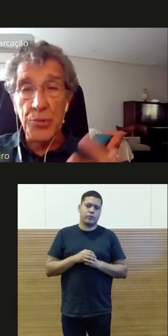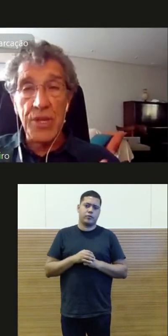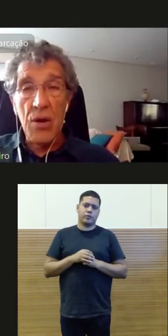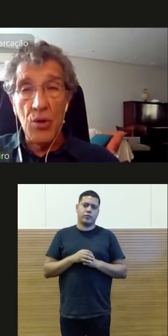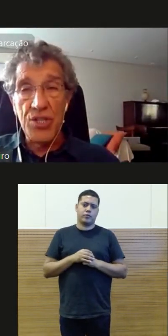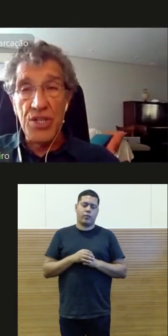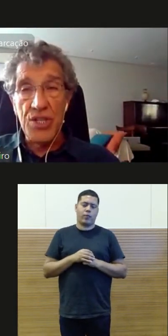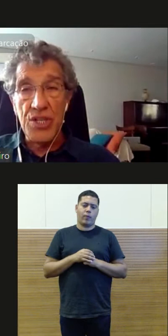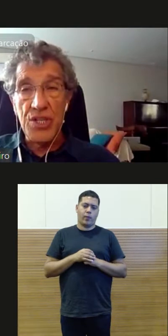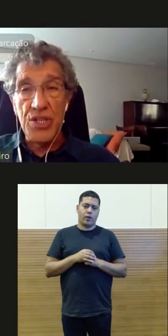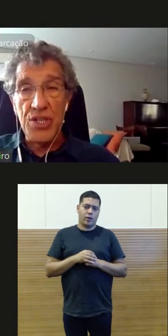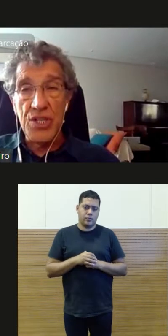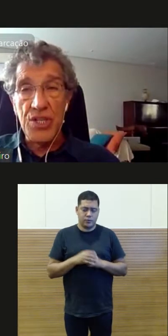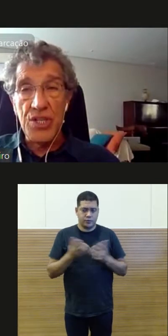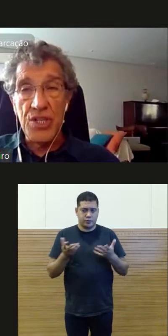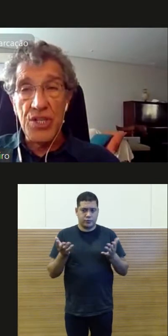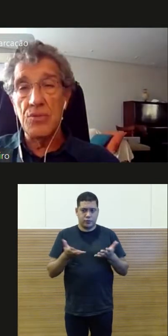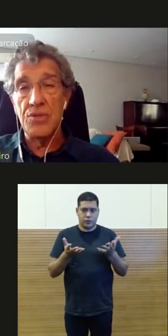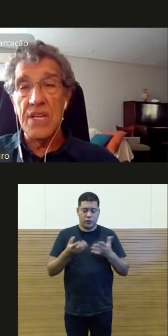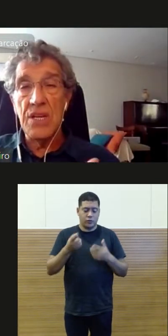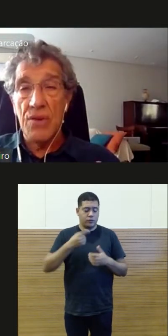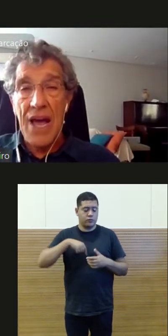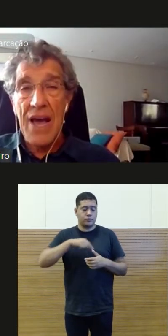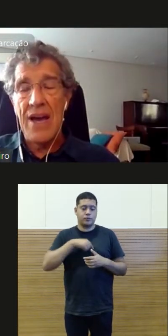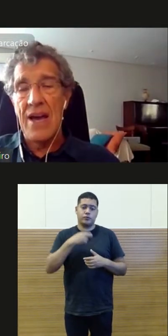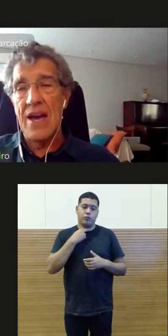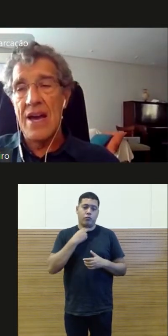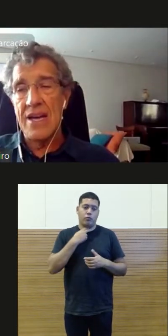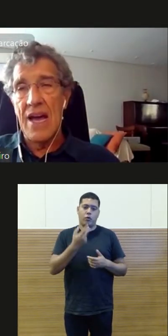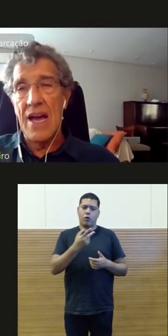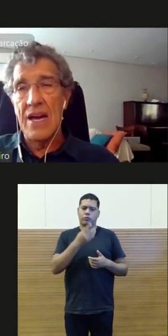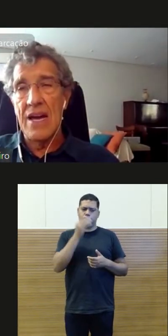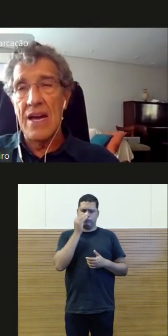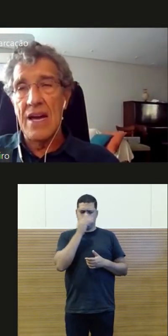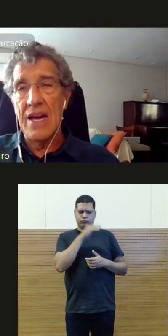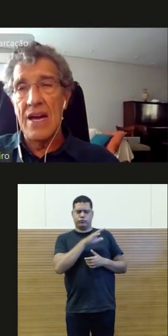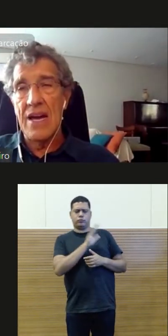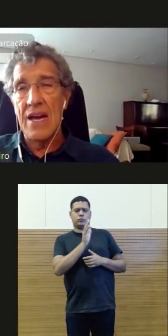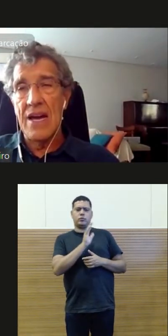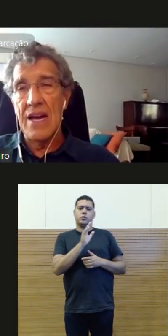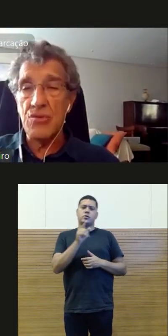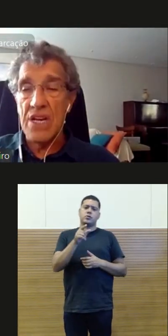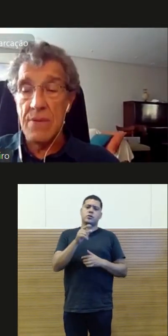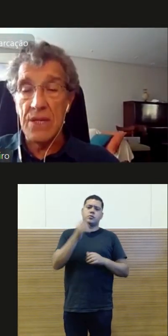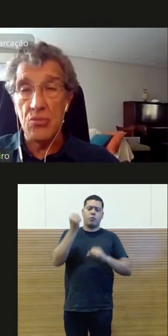Well, I'll start attempting to answer why today we can't ignore